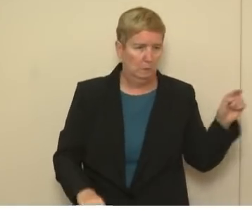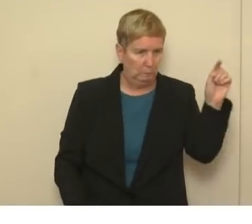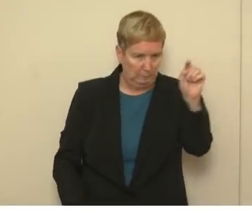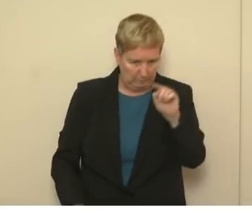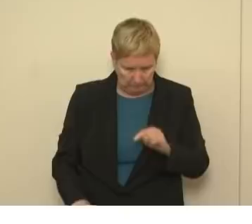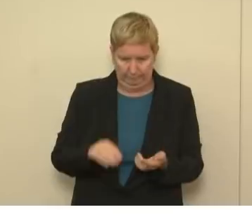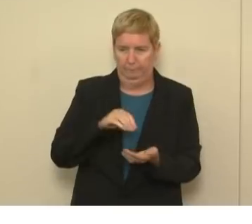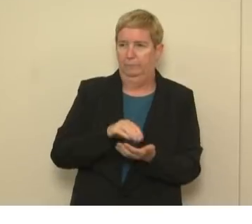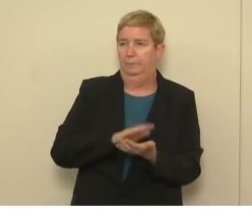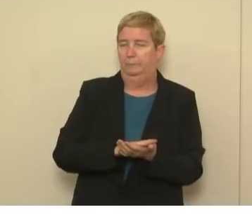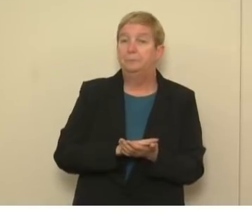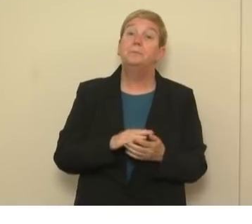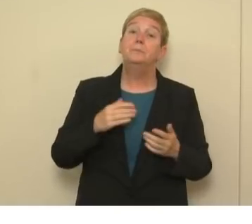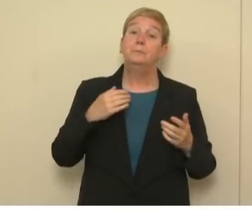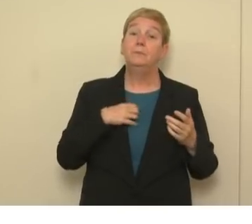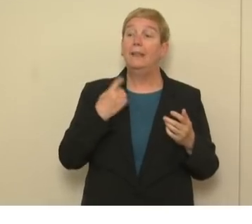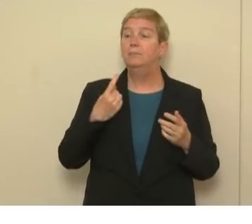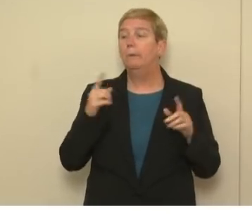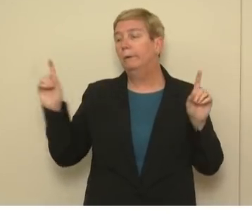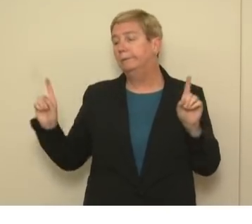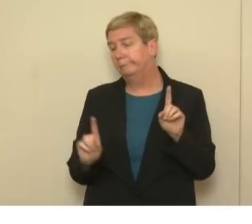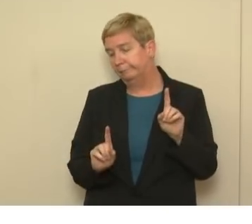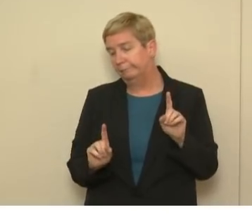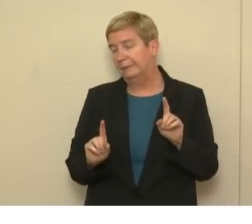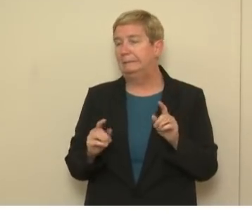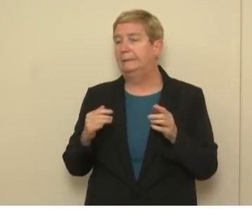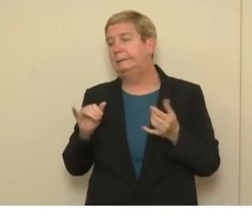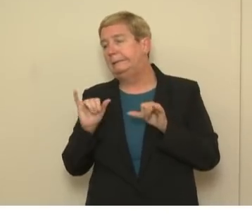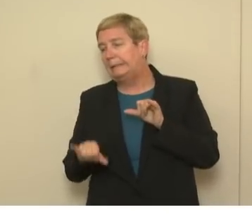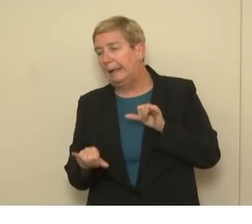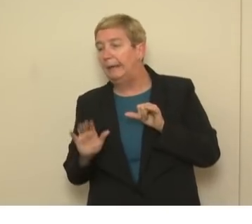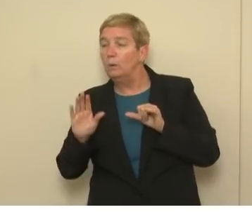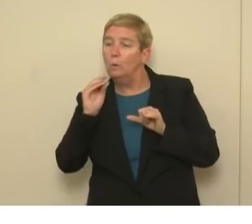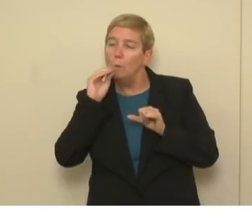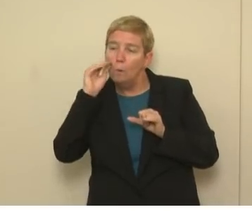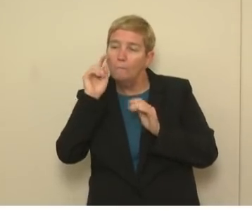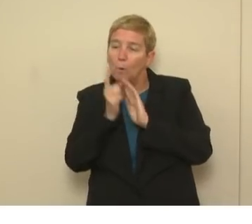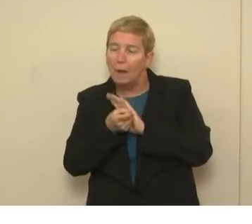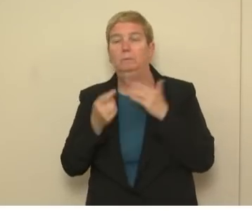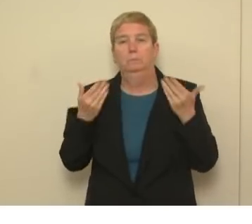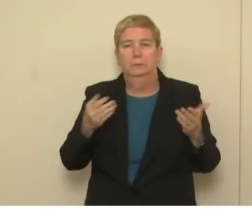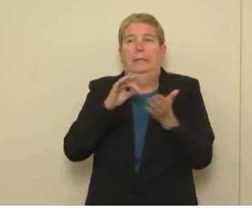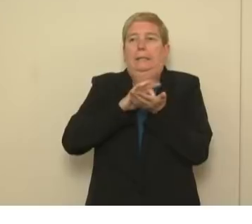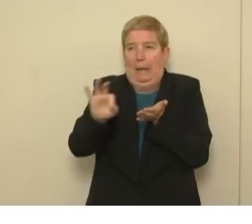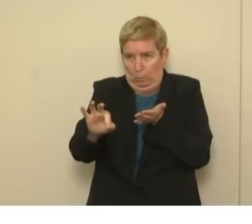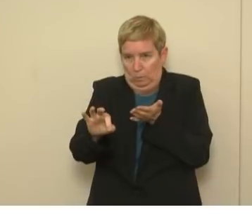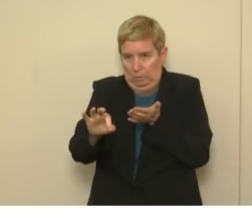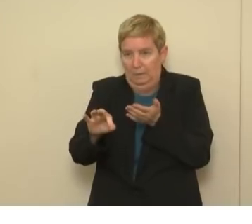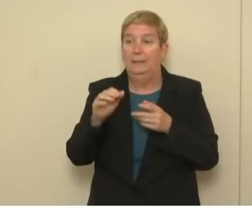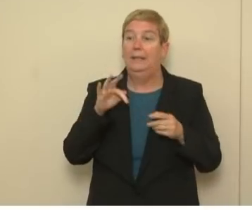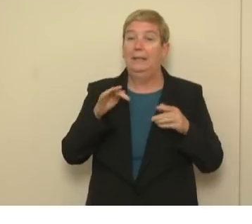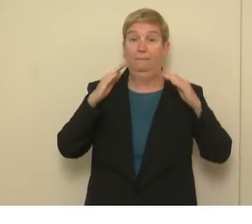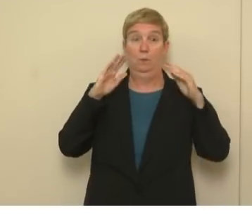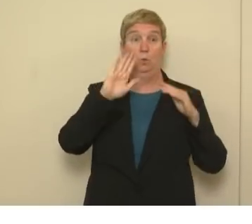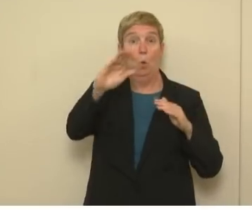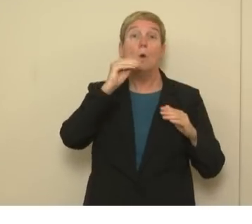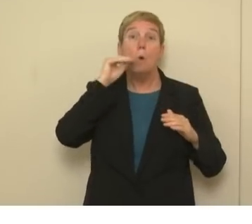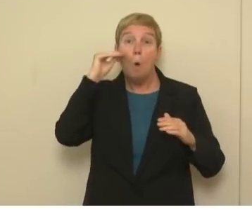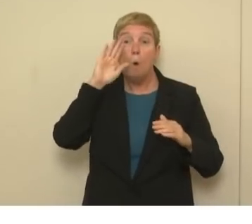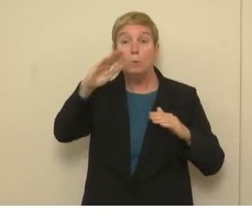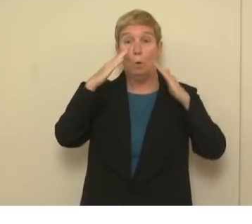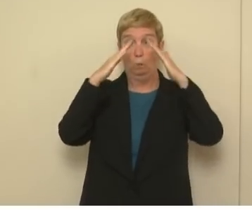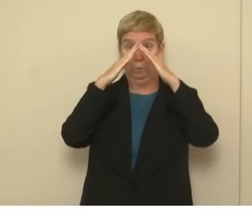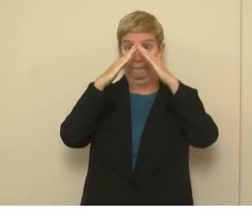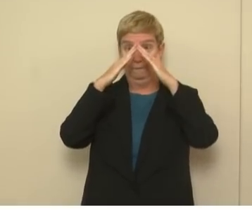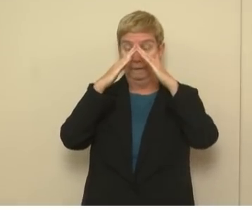who are living in your house, and count them? You want to count everybody who's under your roof. You want to count them. They